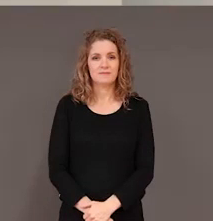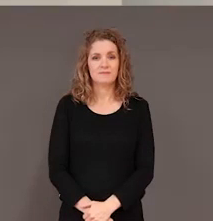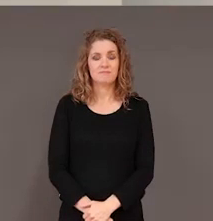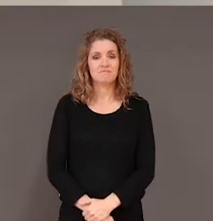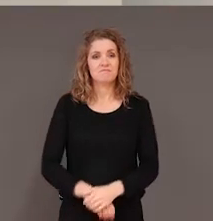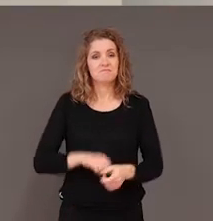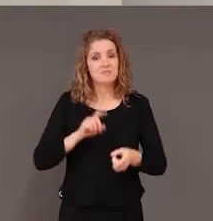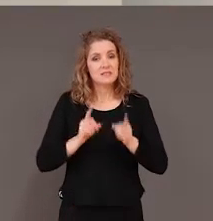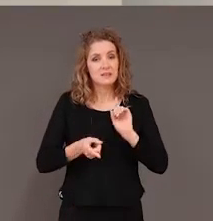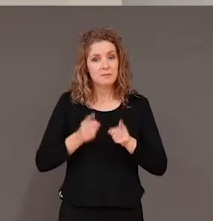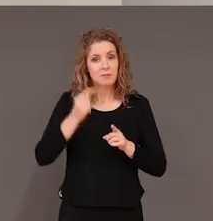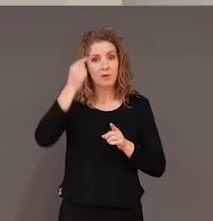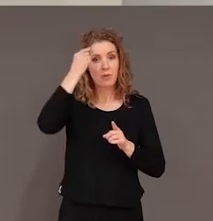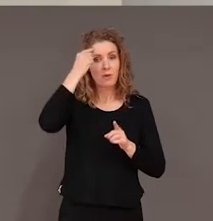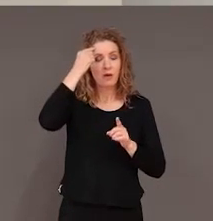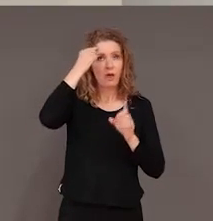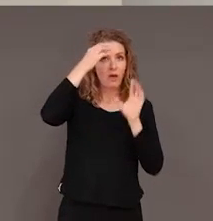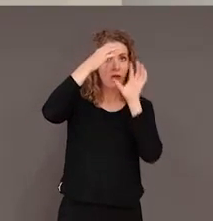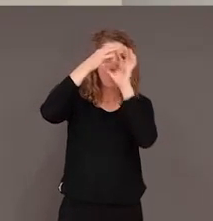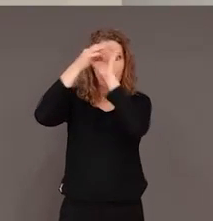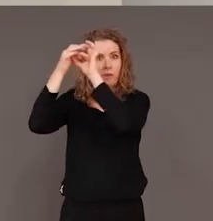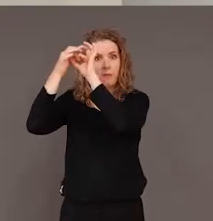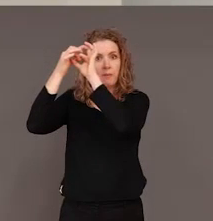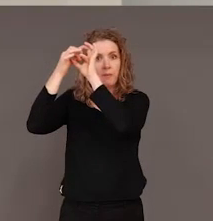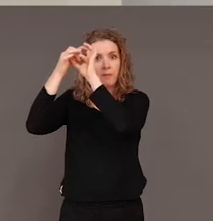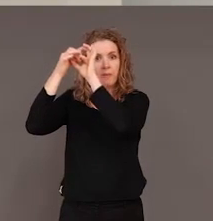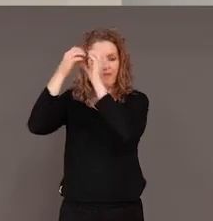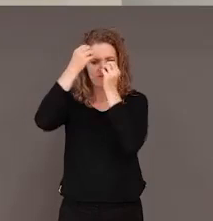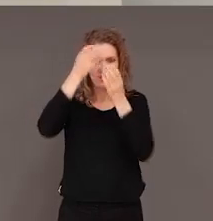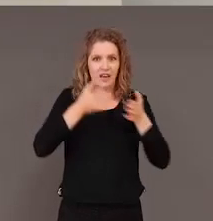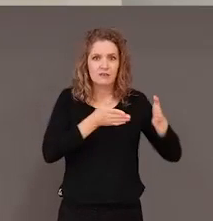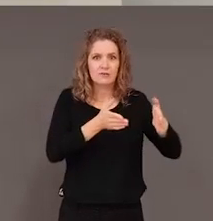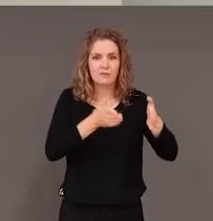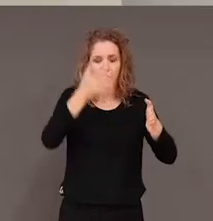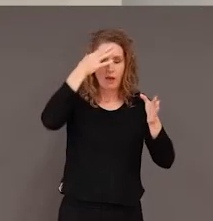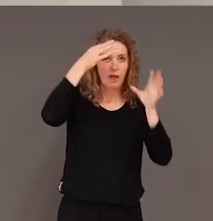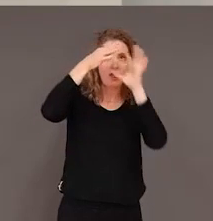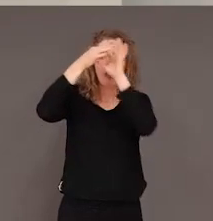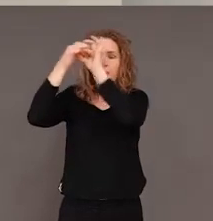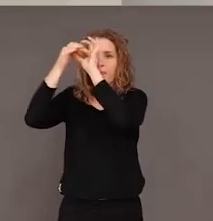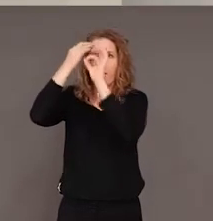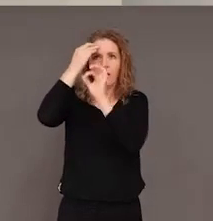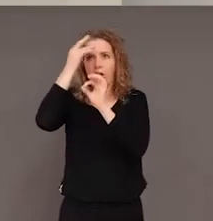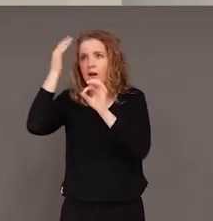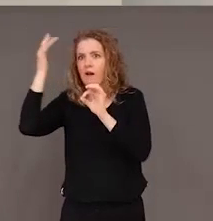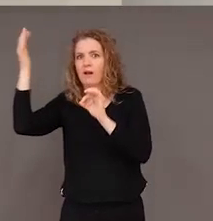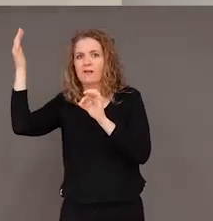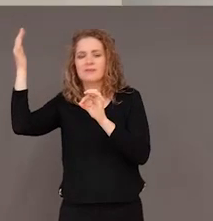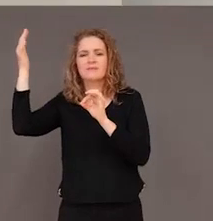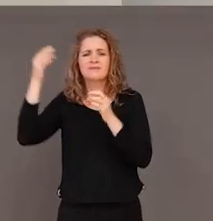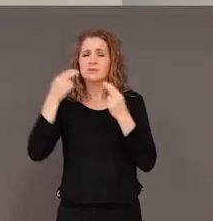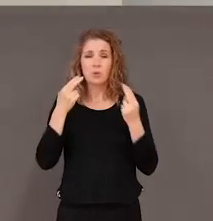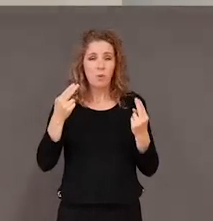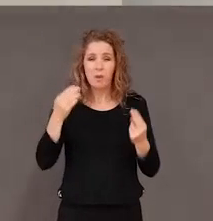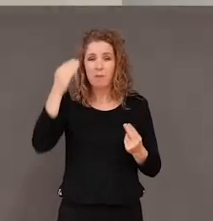From time to time, your thoughts may hook you and distract you from being fully present in this exercise. And this is normal, as our minds often